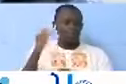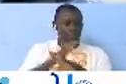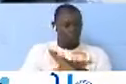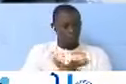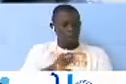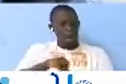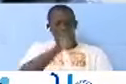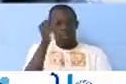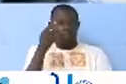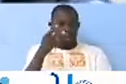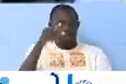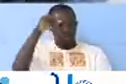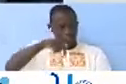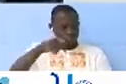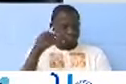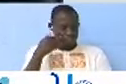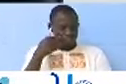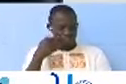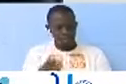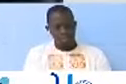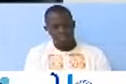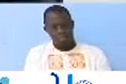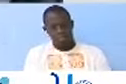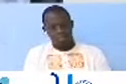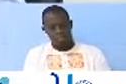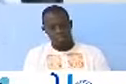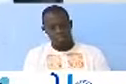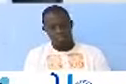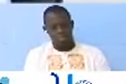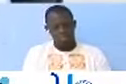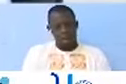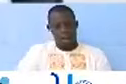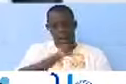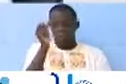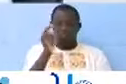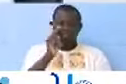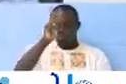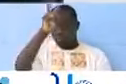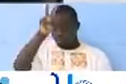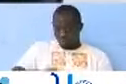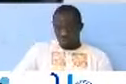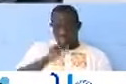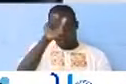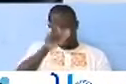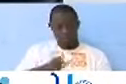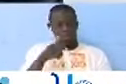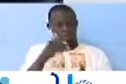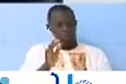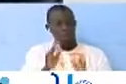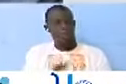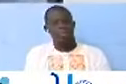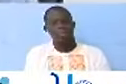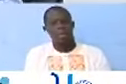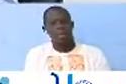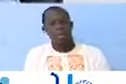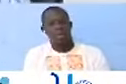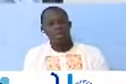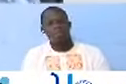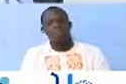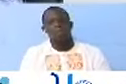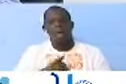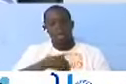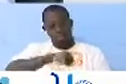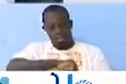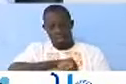bi, and you see him today ina jibe, and you look at him properly fa Lamin jibe, and